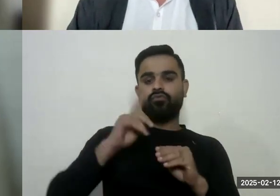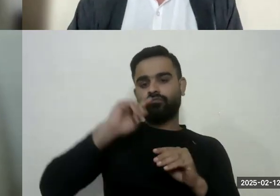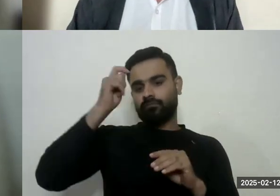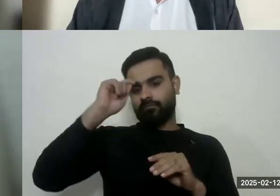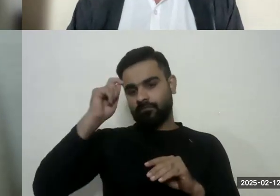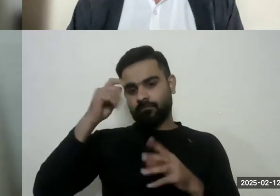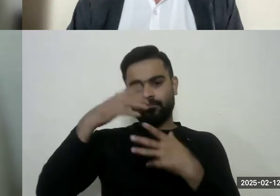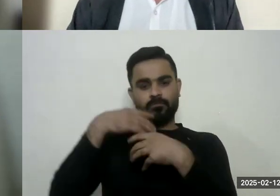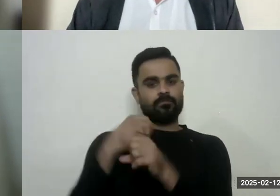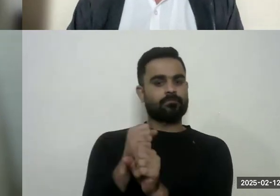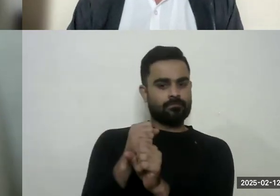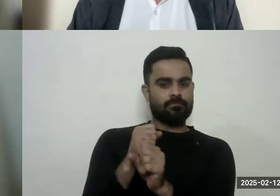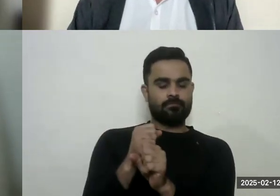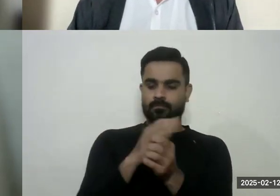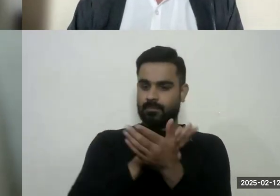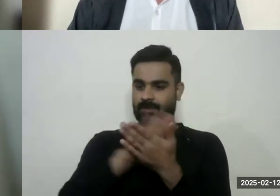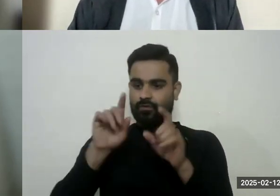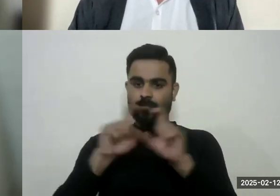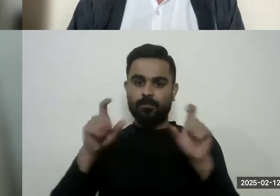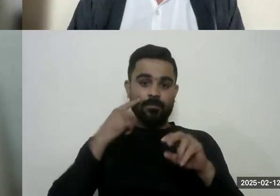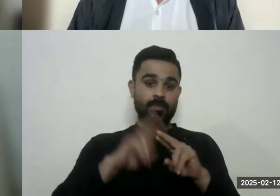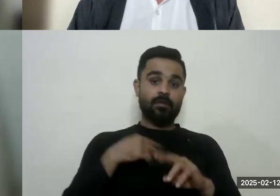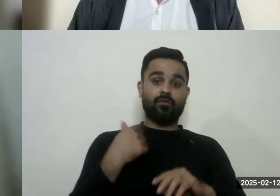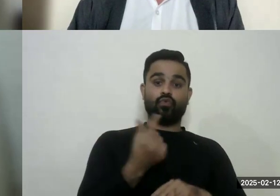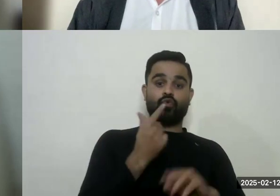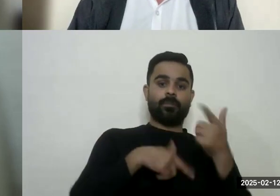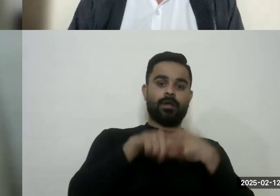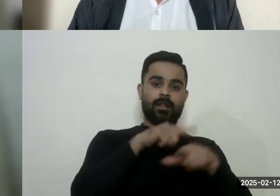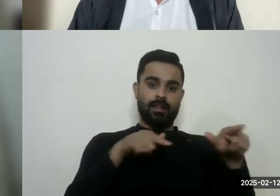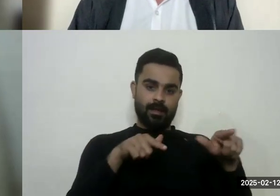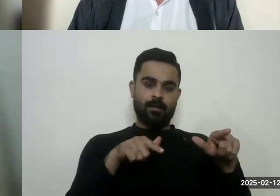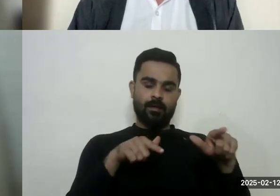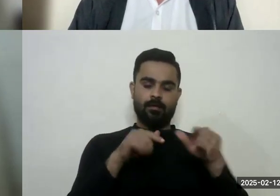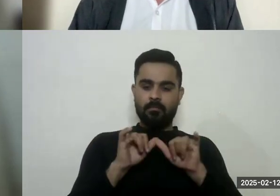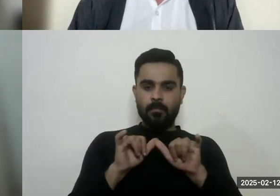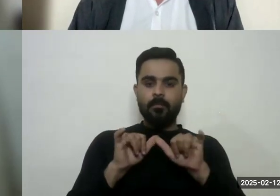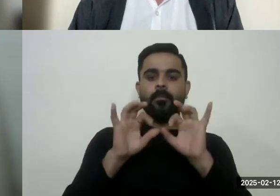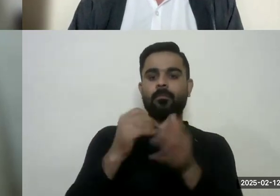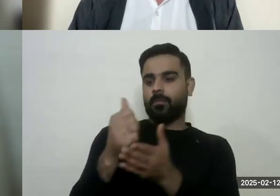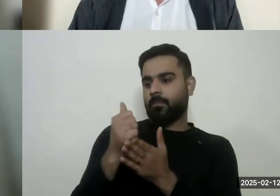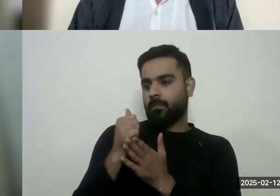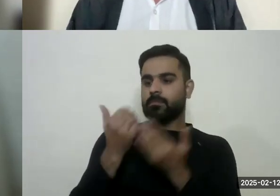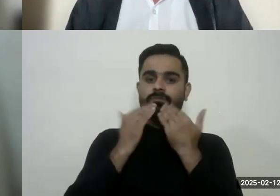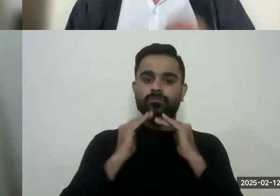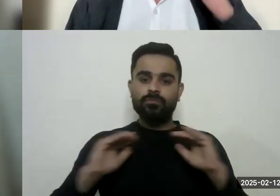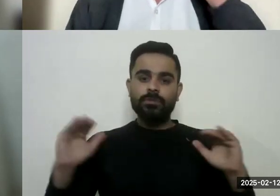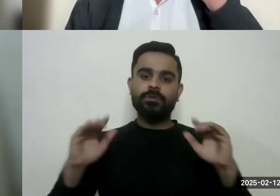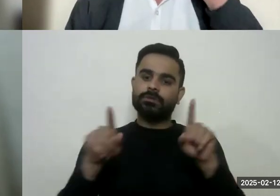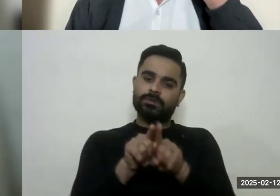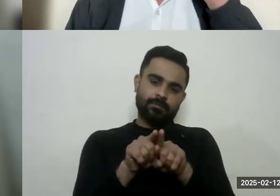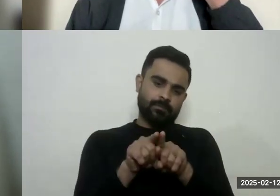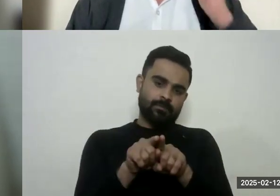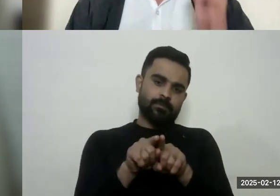can create disparities if we are using language in a manner that helps students. All right.